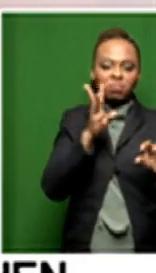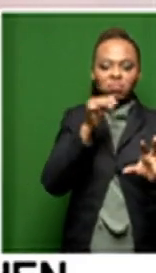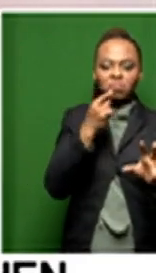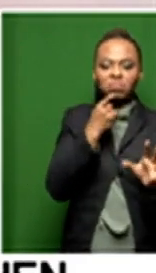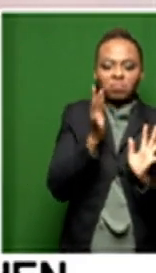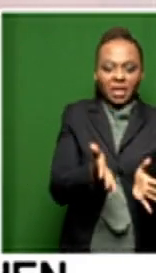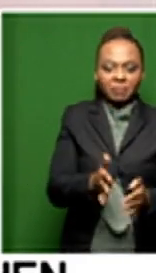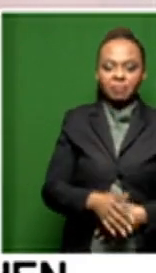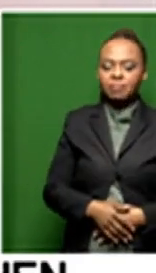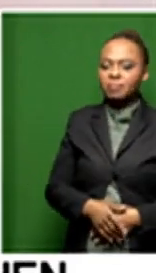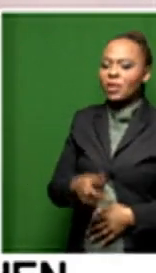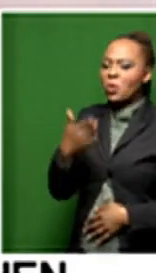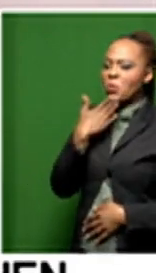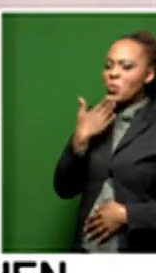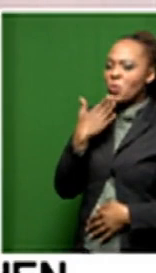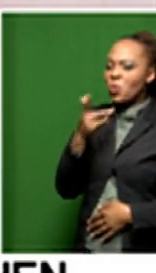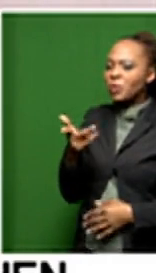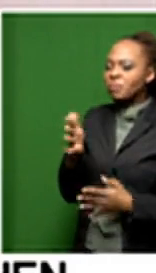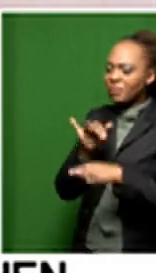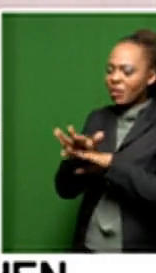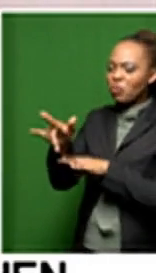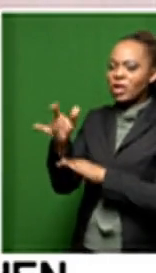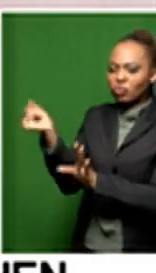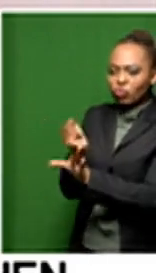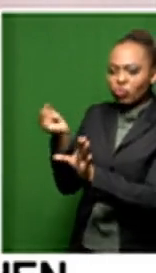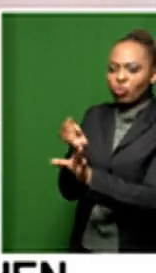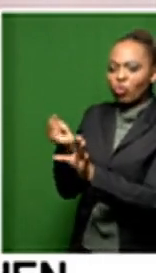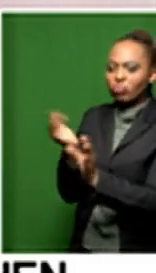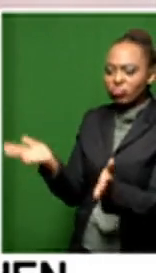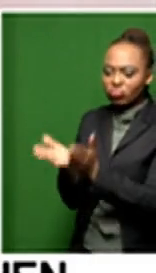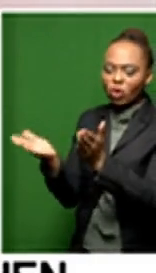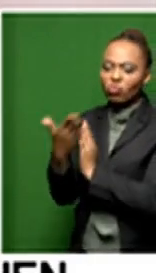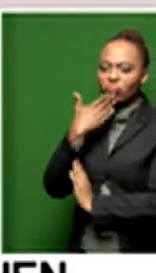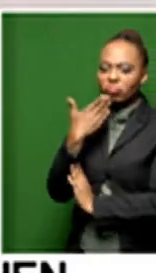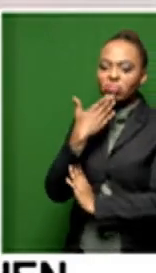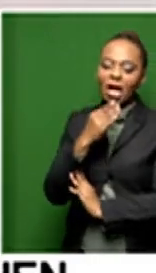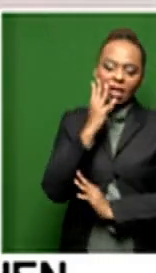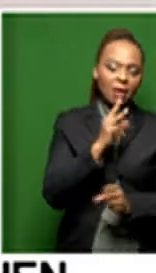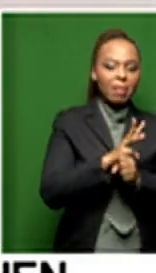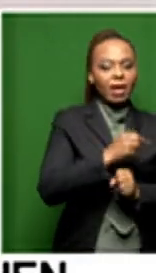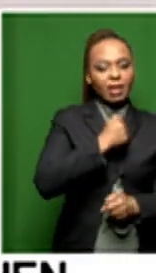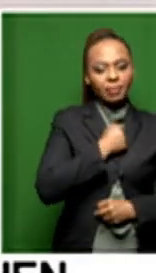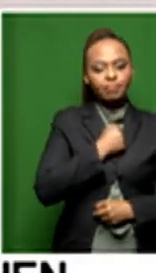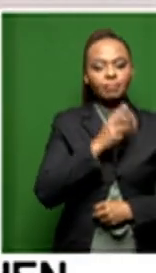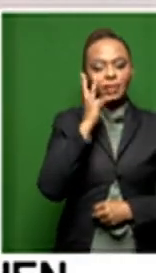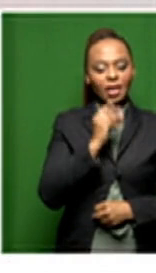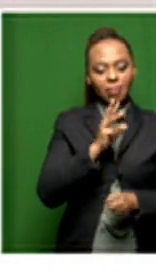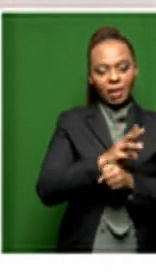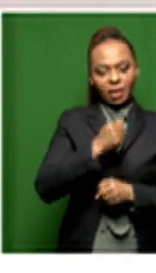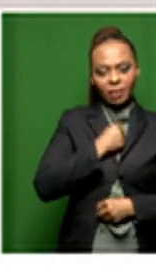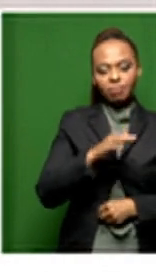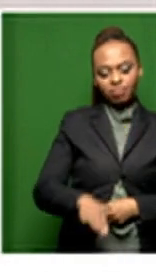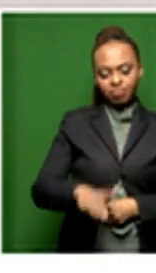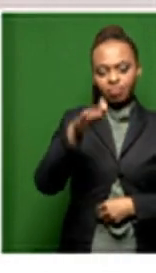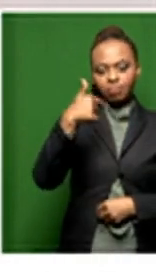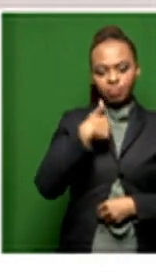had influence in your choice? My grandmother mostly. I was raised by my grandmother, and she used to